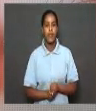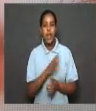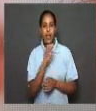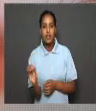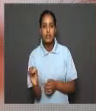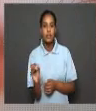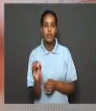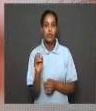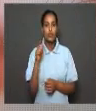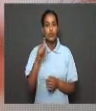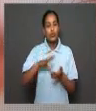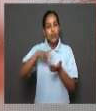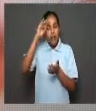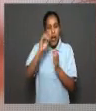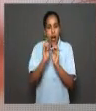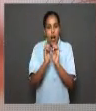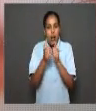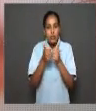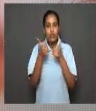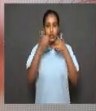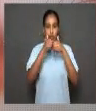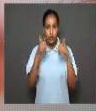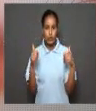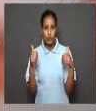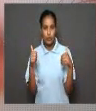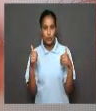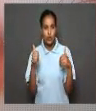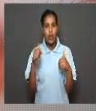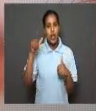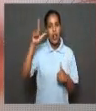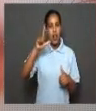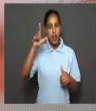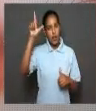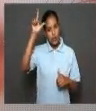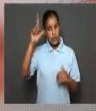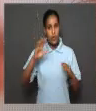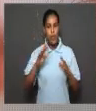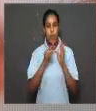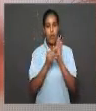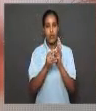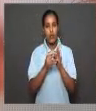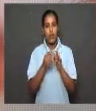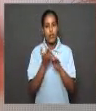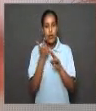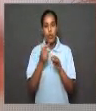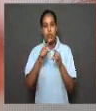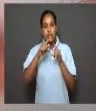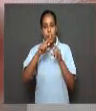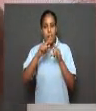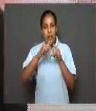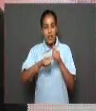and you learned how to distinguish the Lewis model from the valence bond